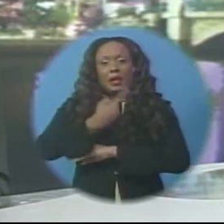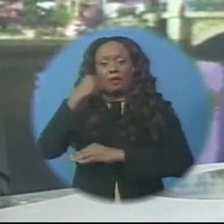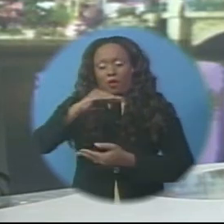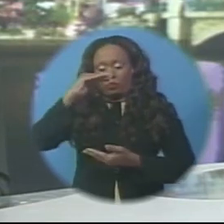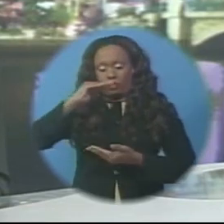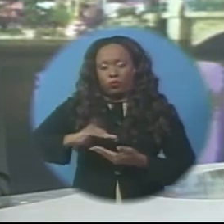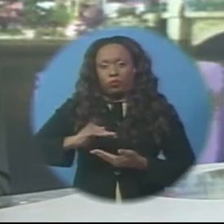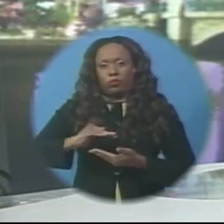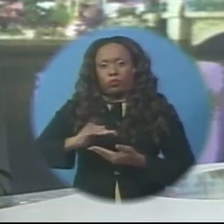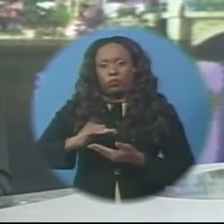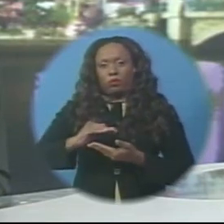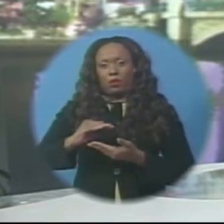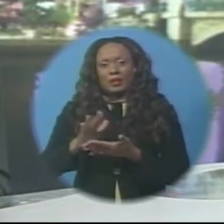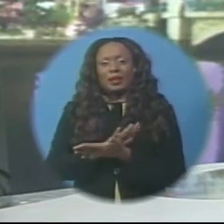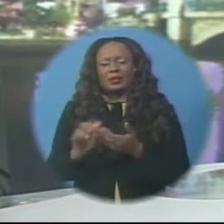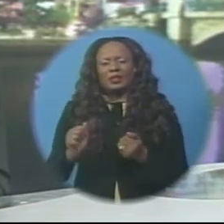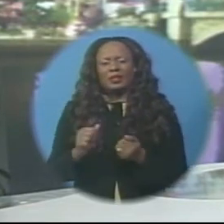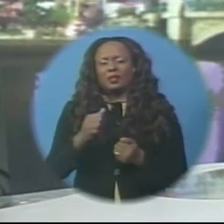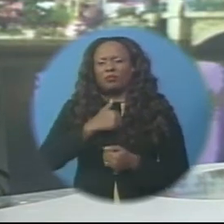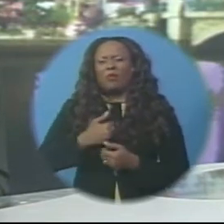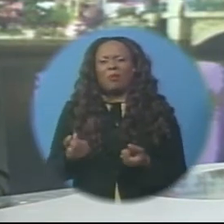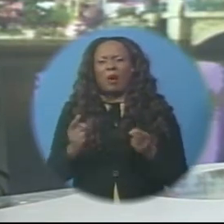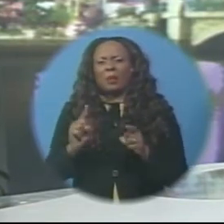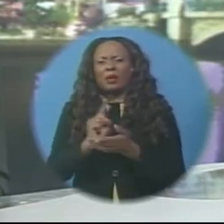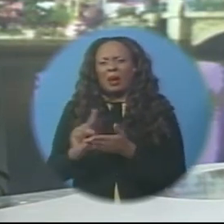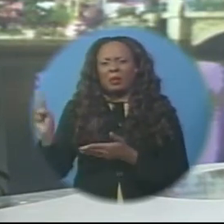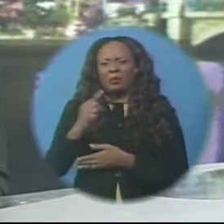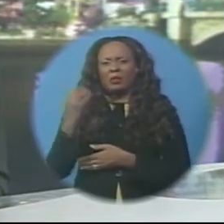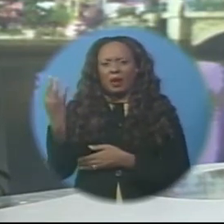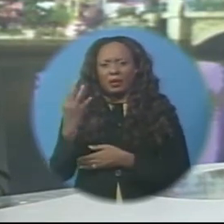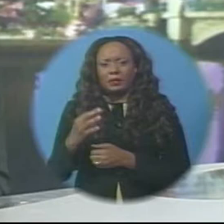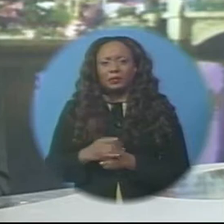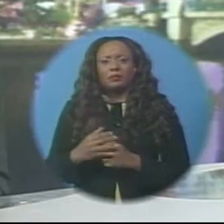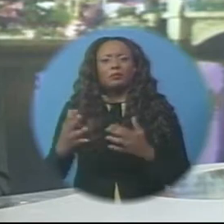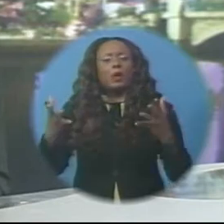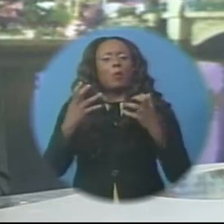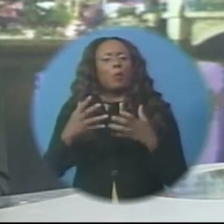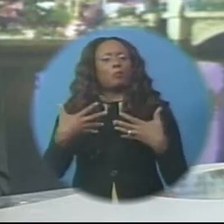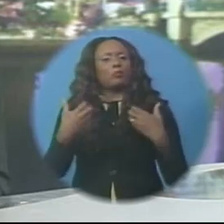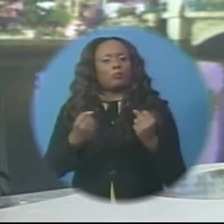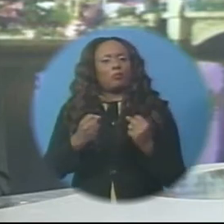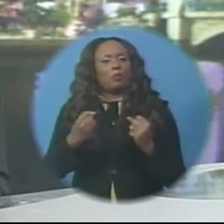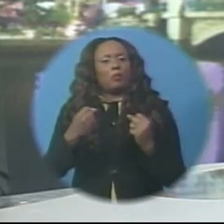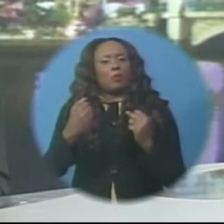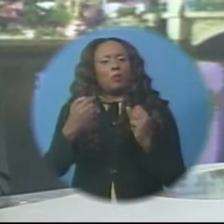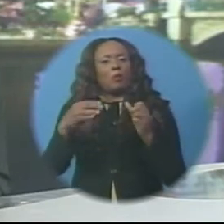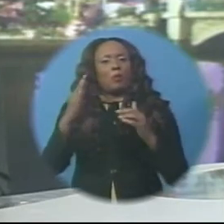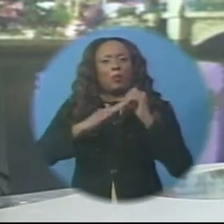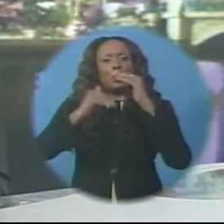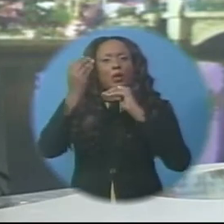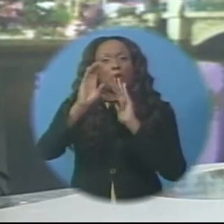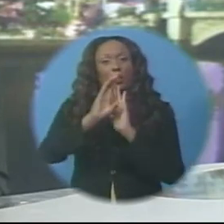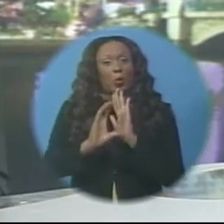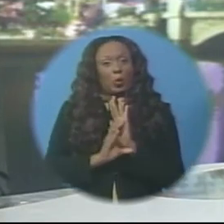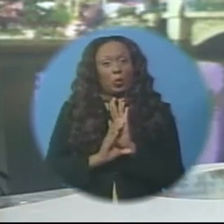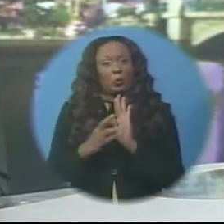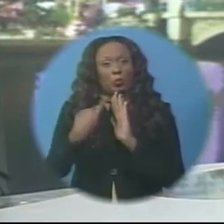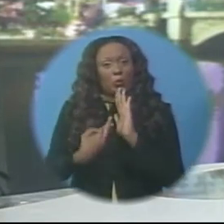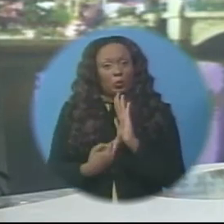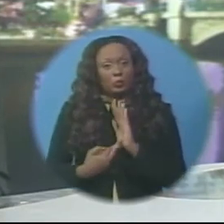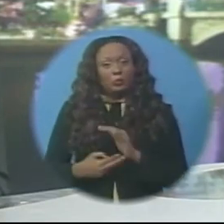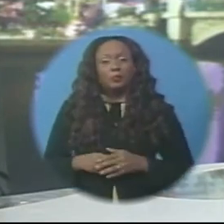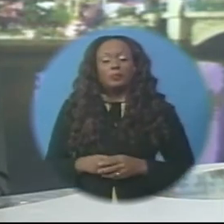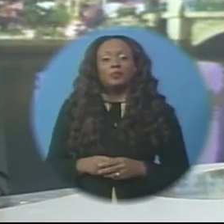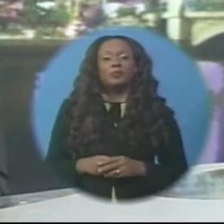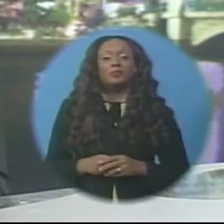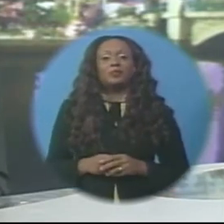last Friday. One of the policies that agency is pushing is enforced building codes.